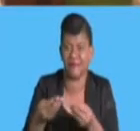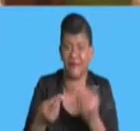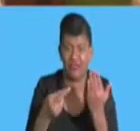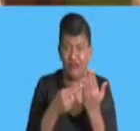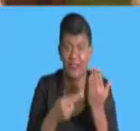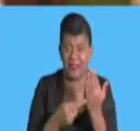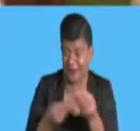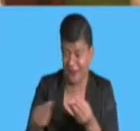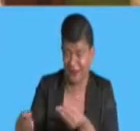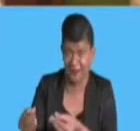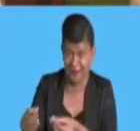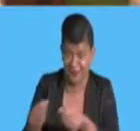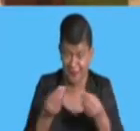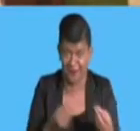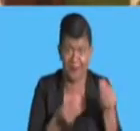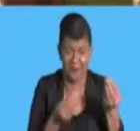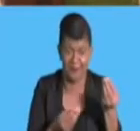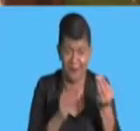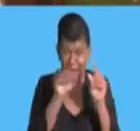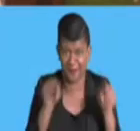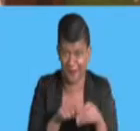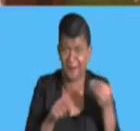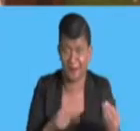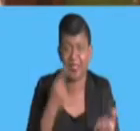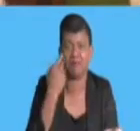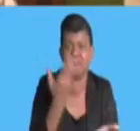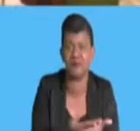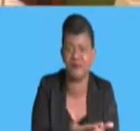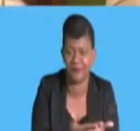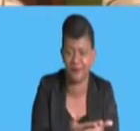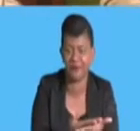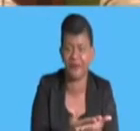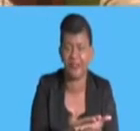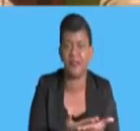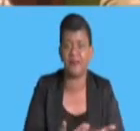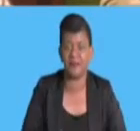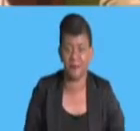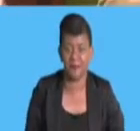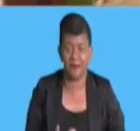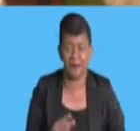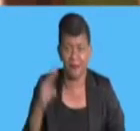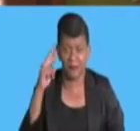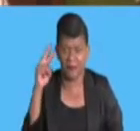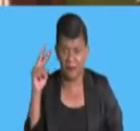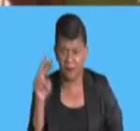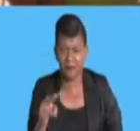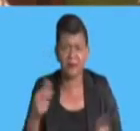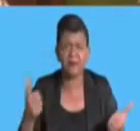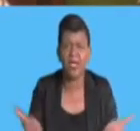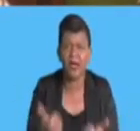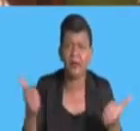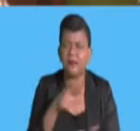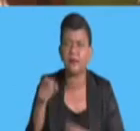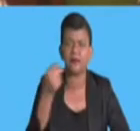liar or a con artist. What I have seen thus far is deeply disappointing, Mr. Speaker. Many government institutions,